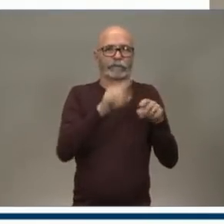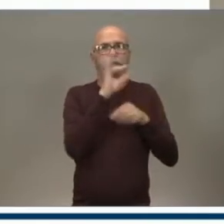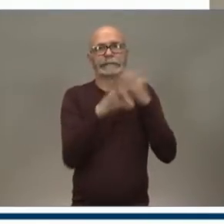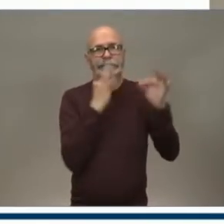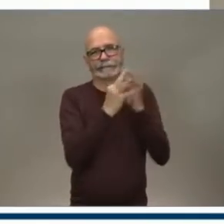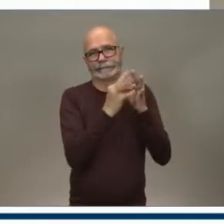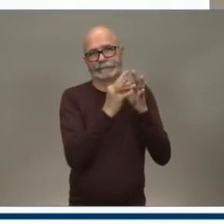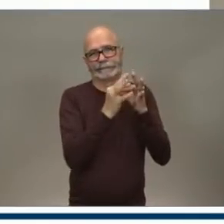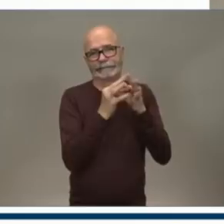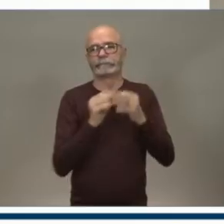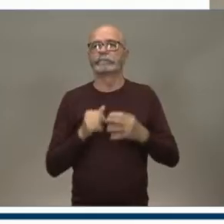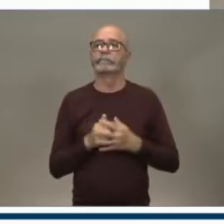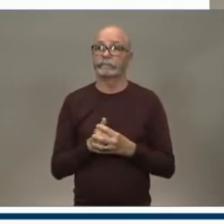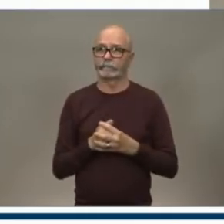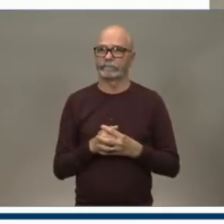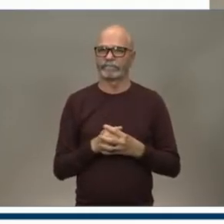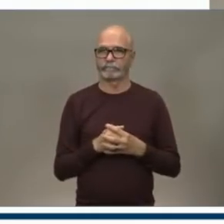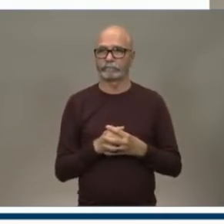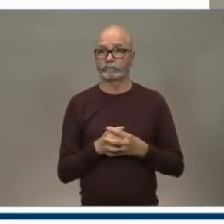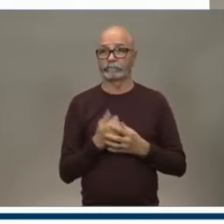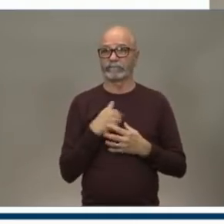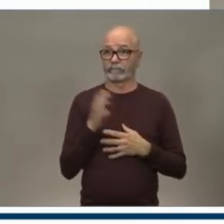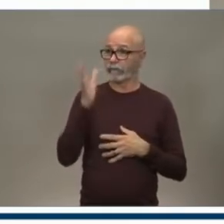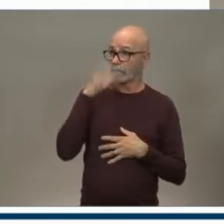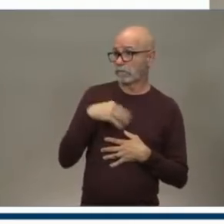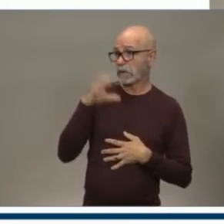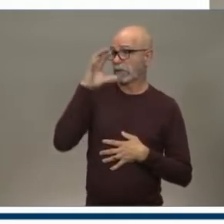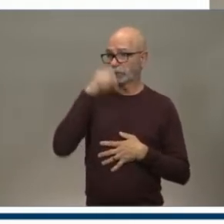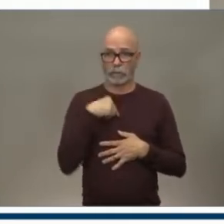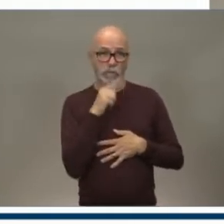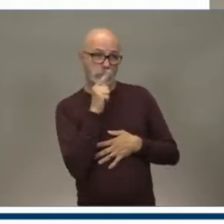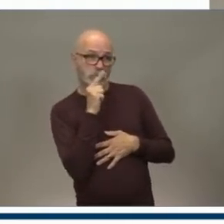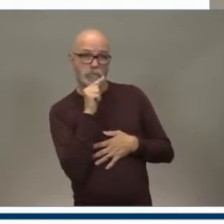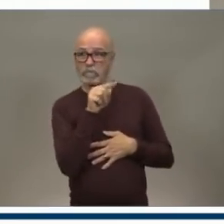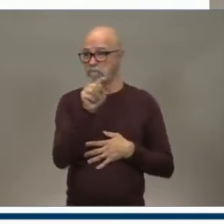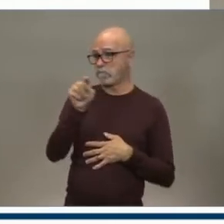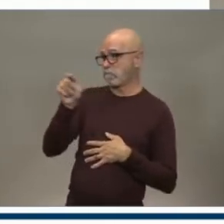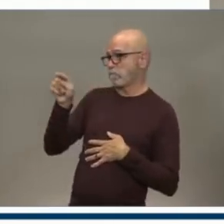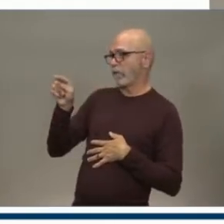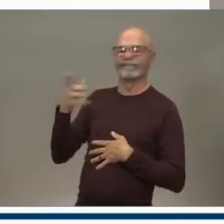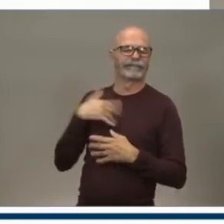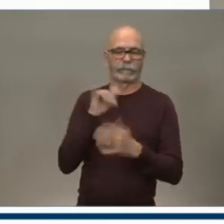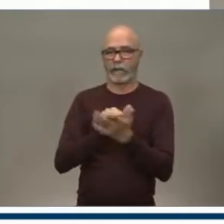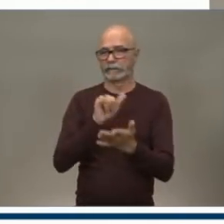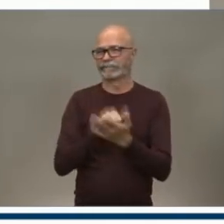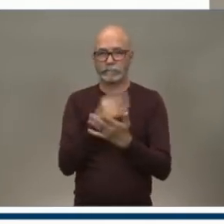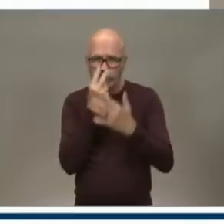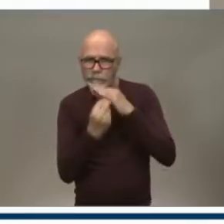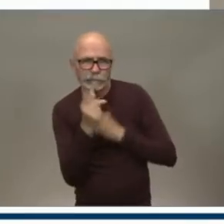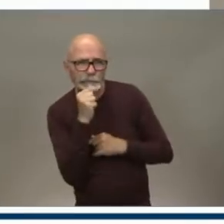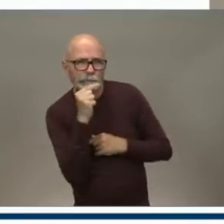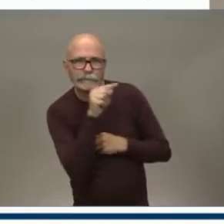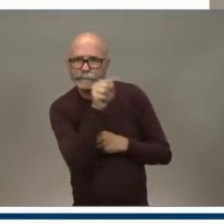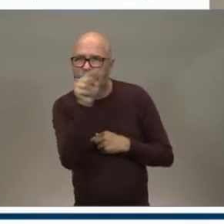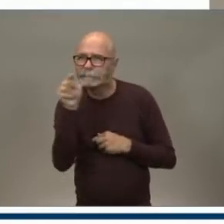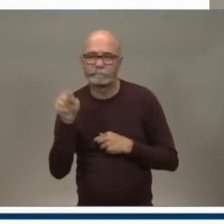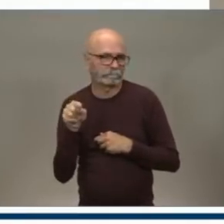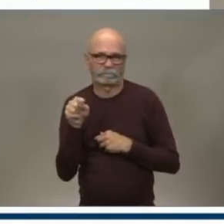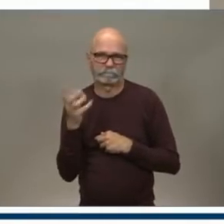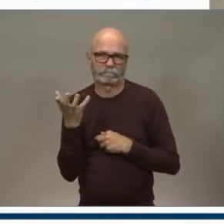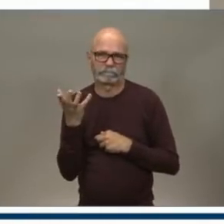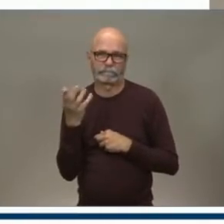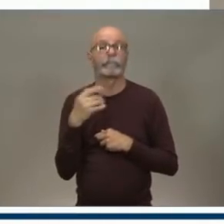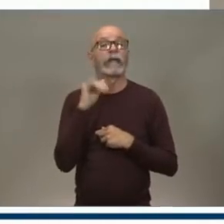there that could have COVID. This is why we focus on people. If you're feeling unwell, stay home and do the self-assessment and get tested